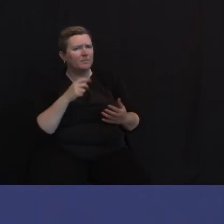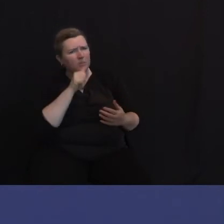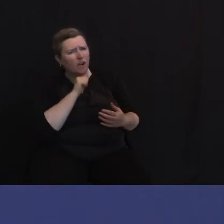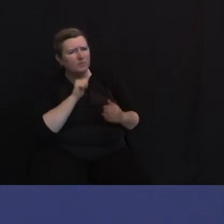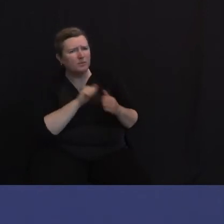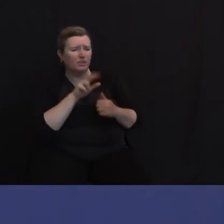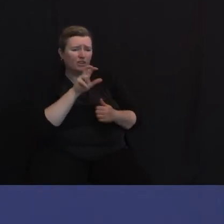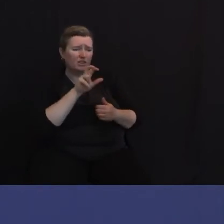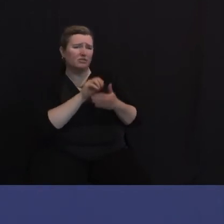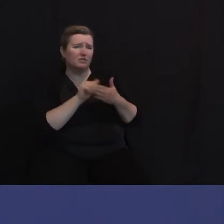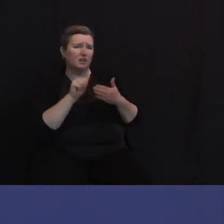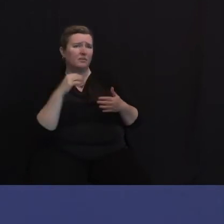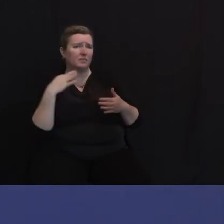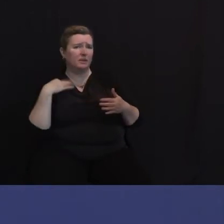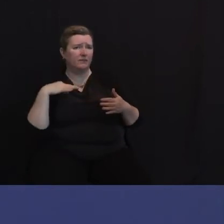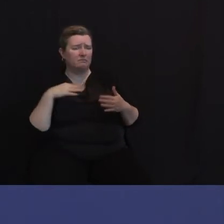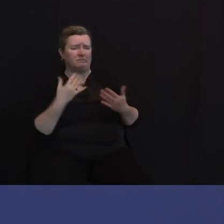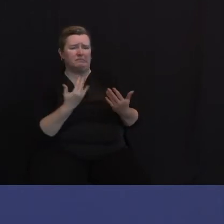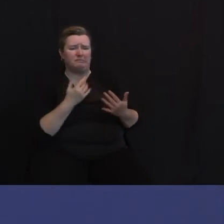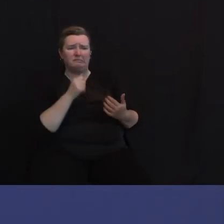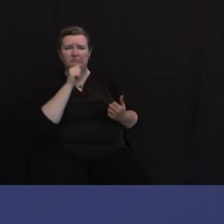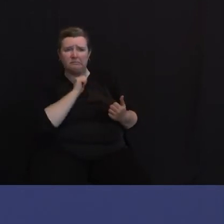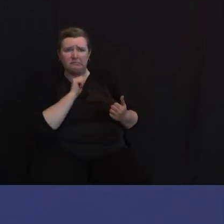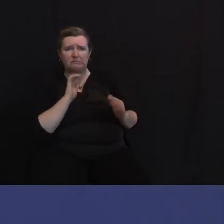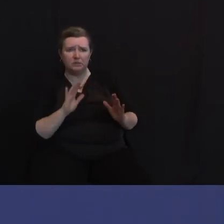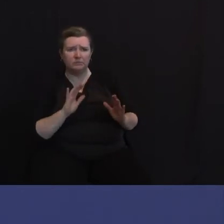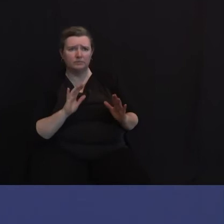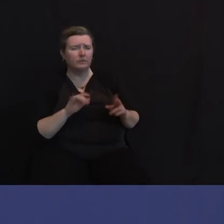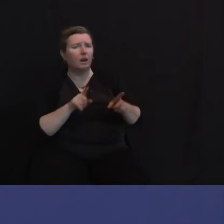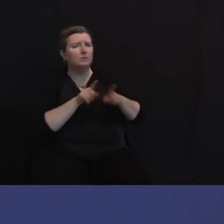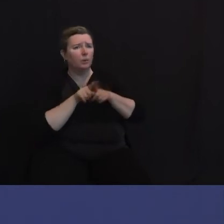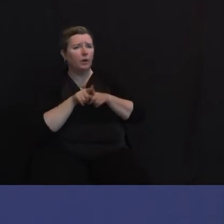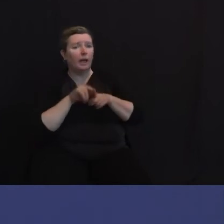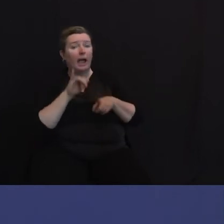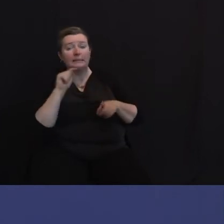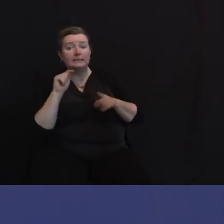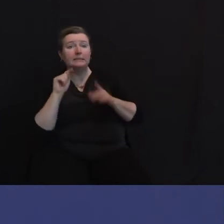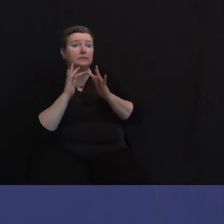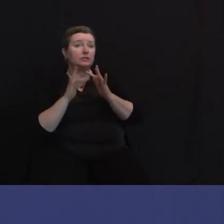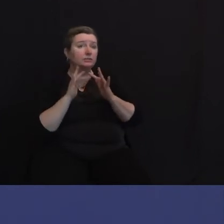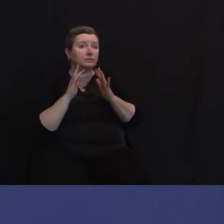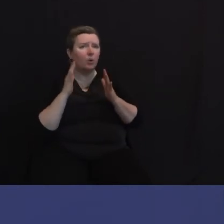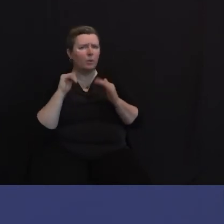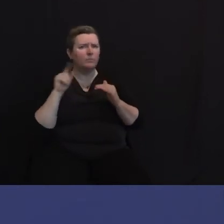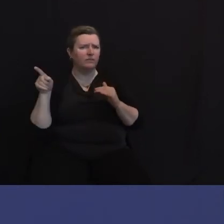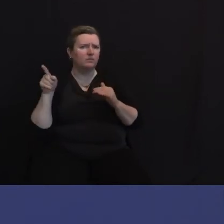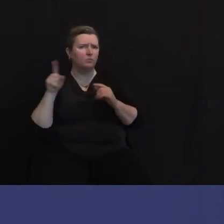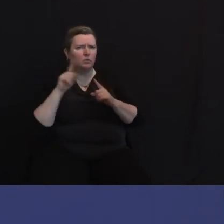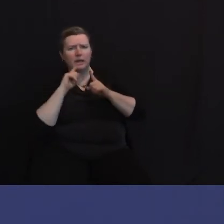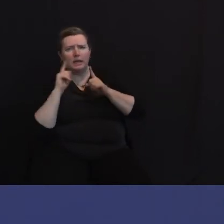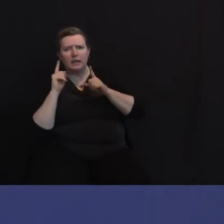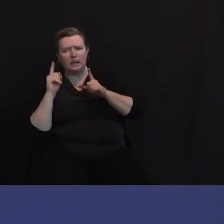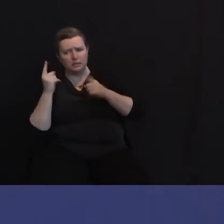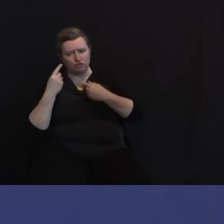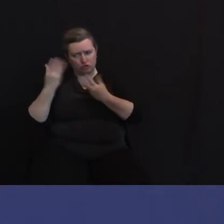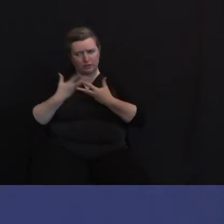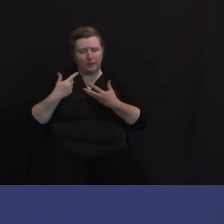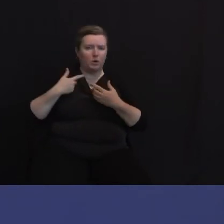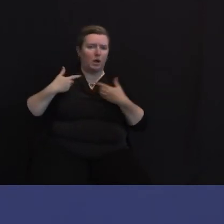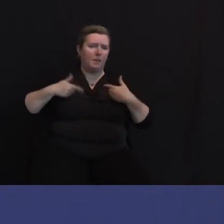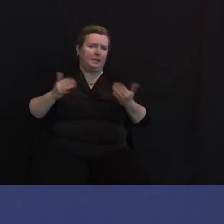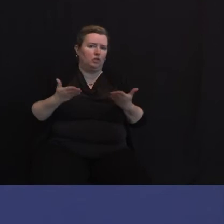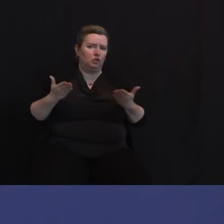well as the IT challenge. My guess is that we'll have an answer for you while we're still here. I